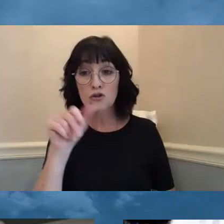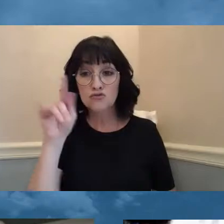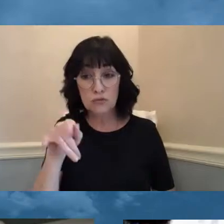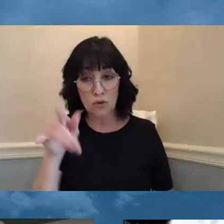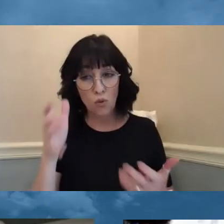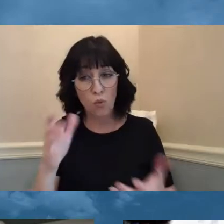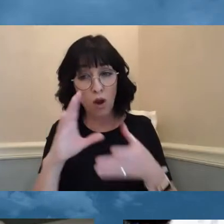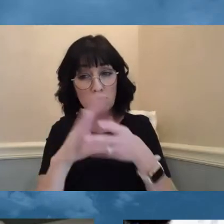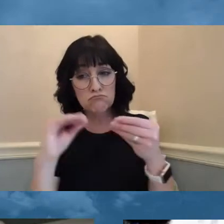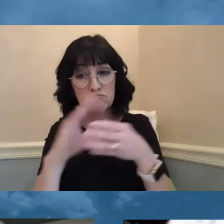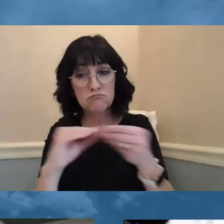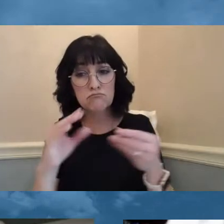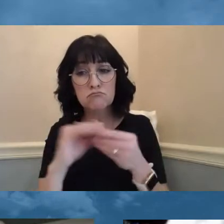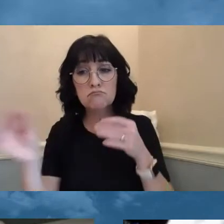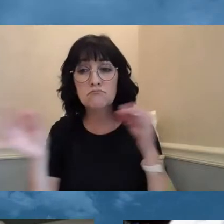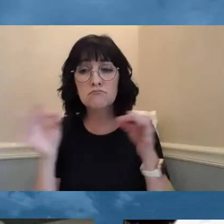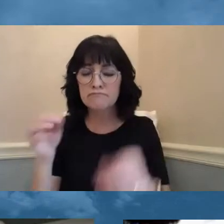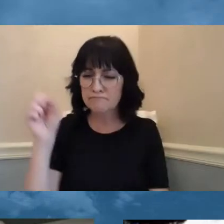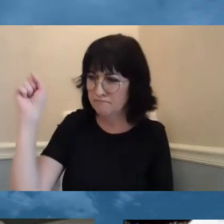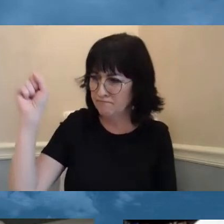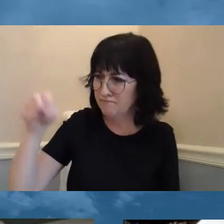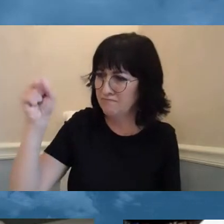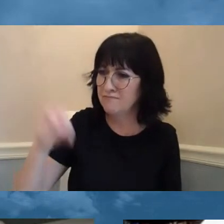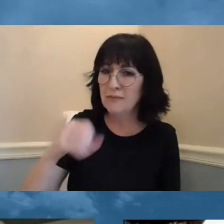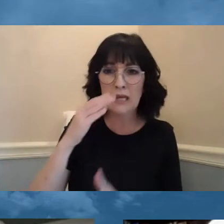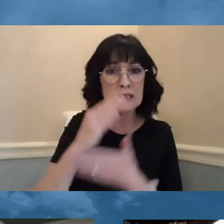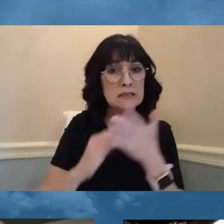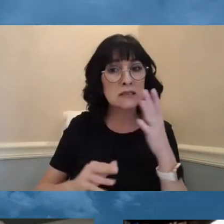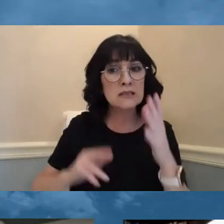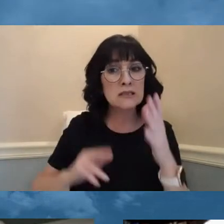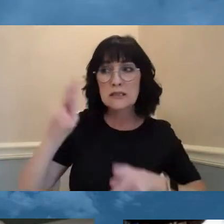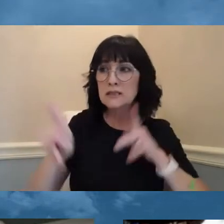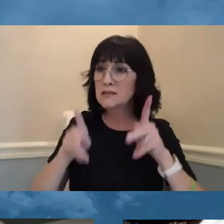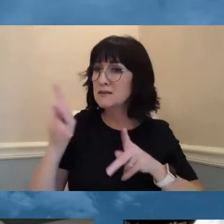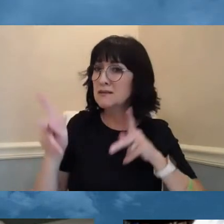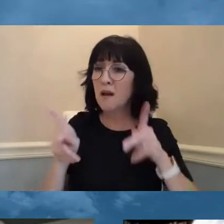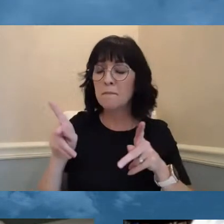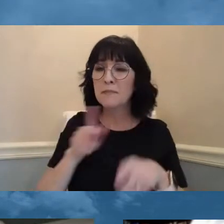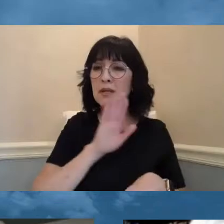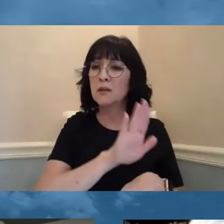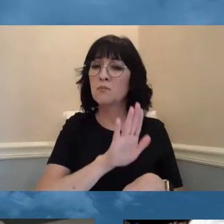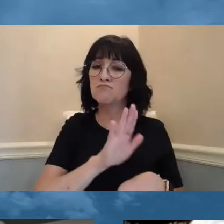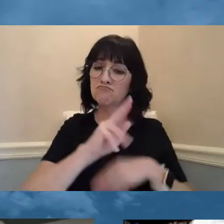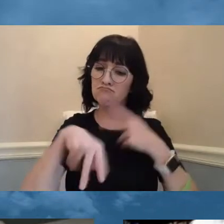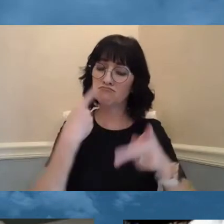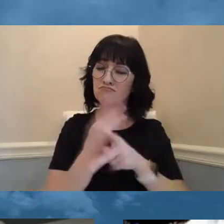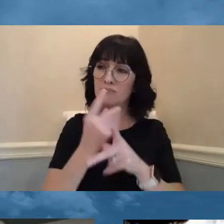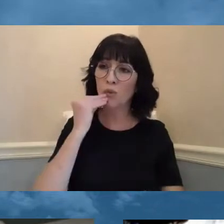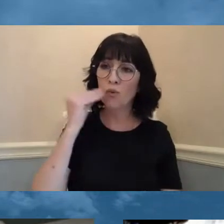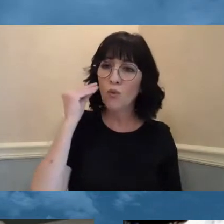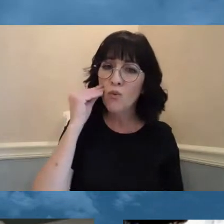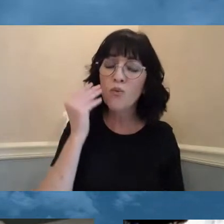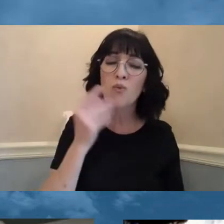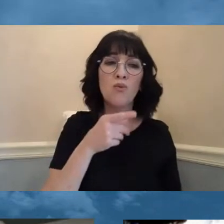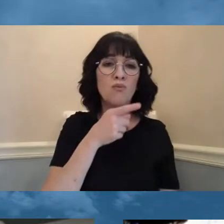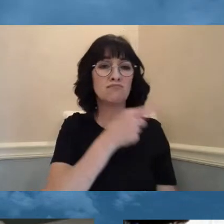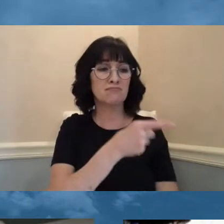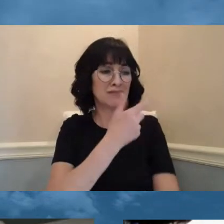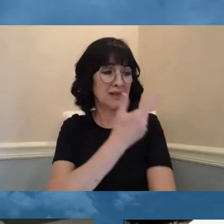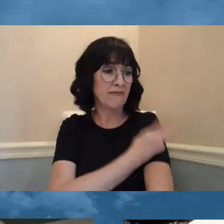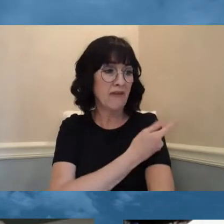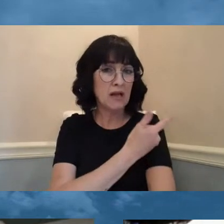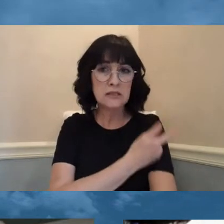we're reaching the people that may have barriers to getting vaccine. We have really been